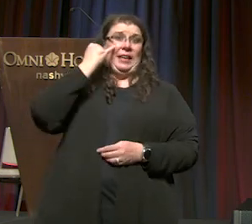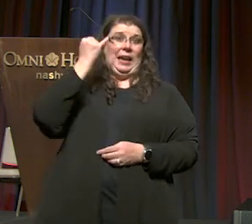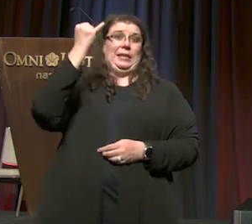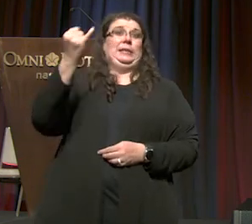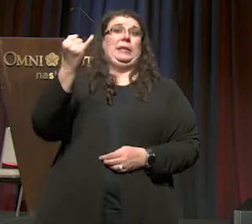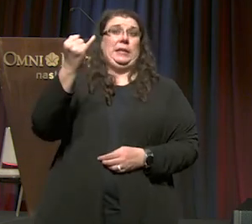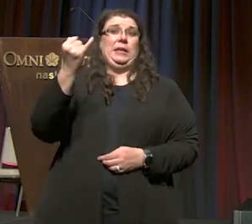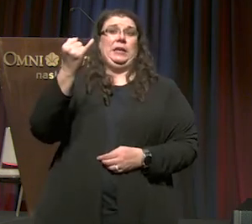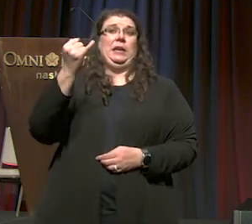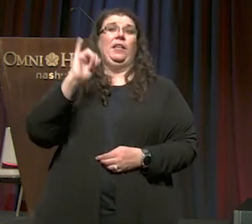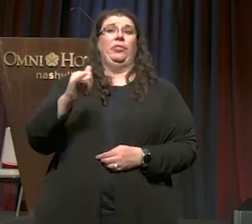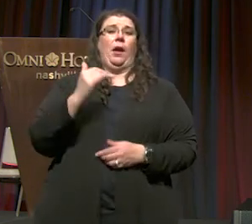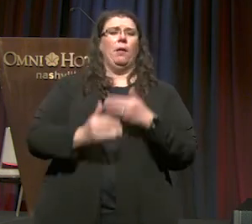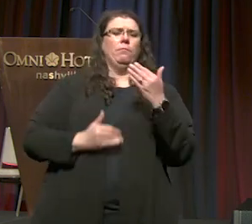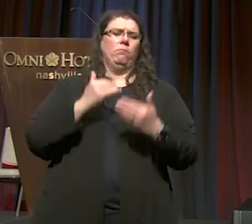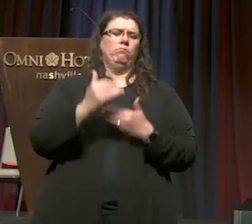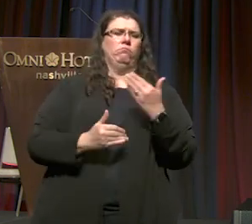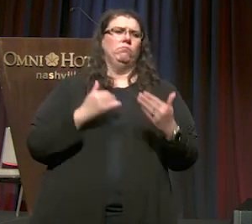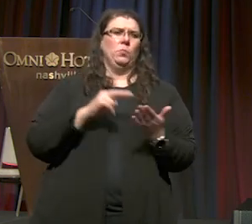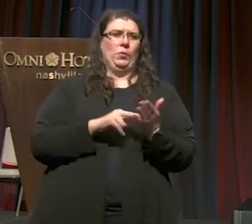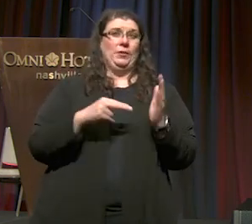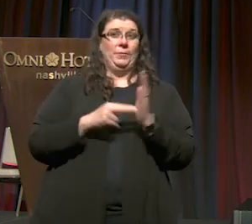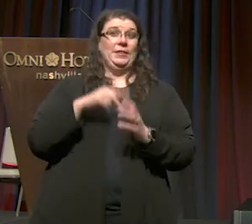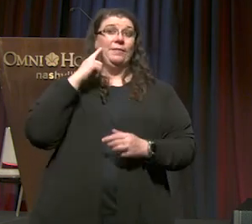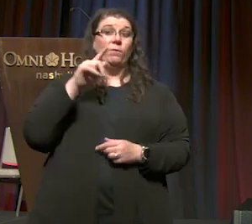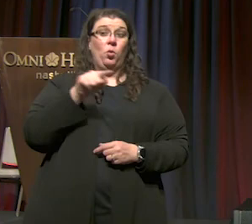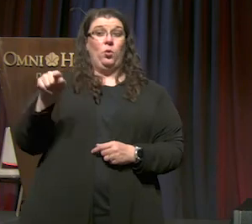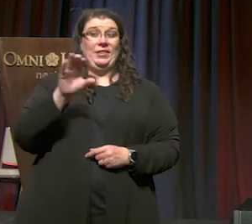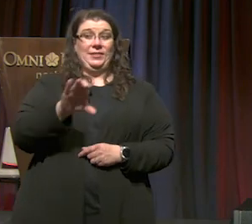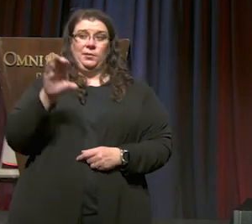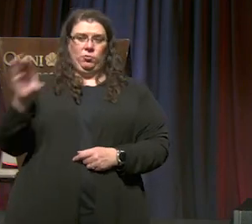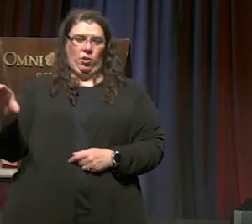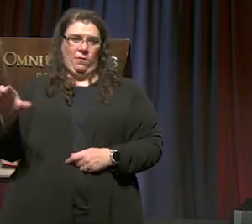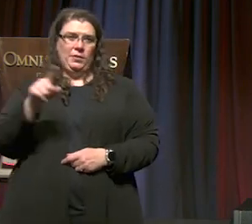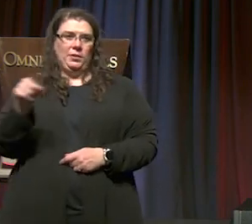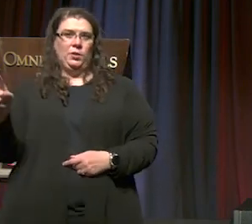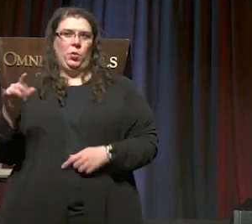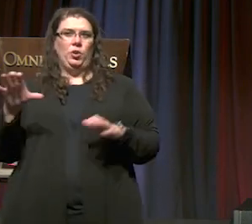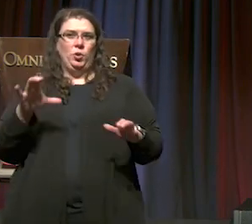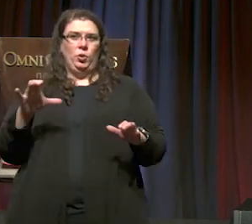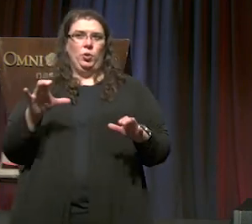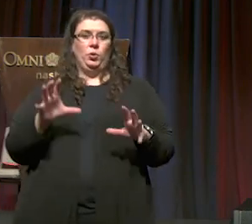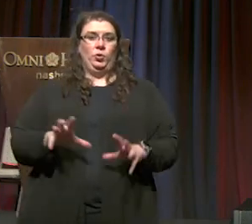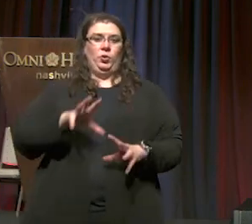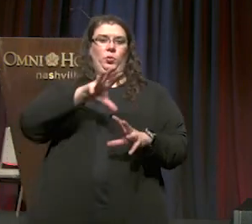of what the process is that central conferences go through to adapt